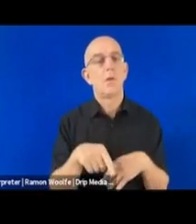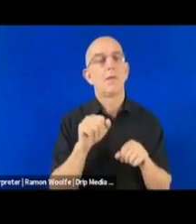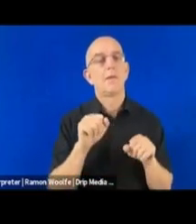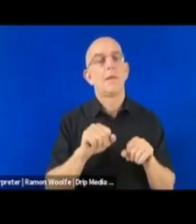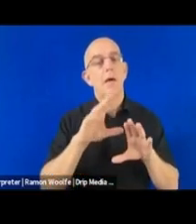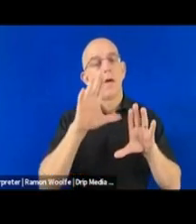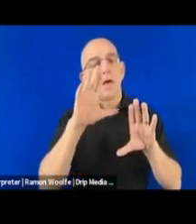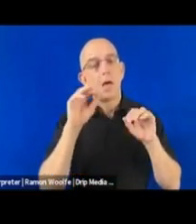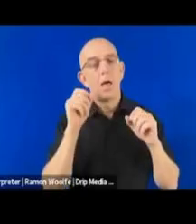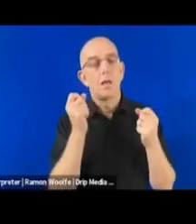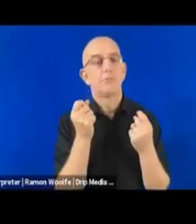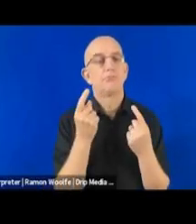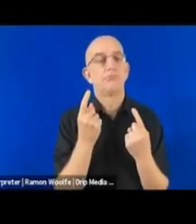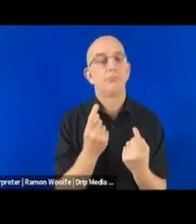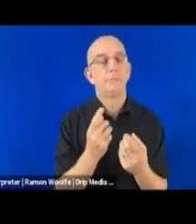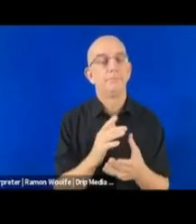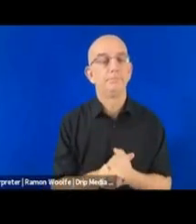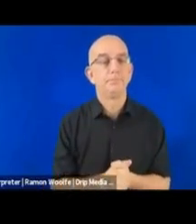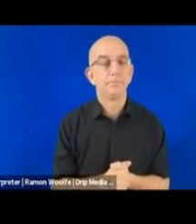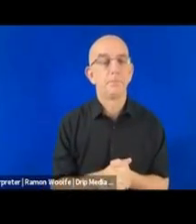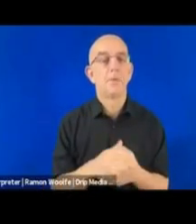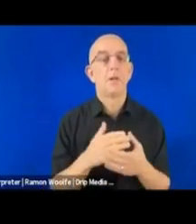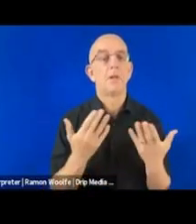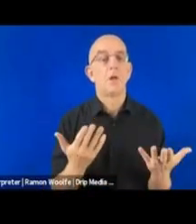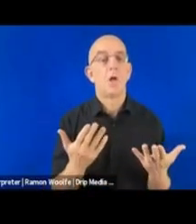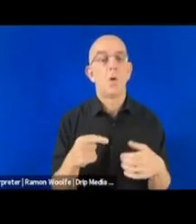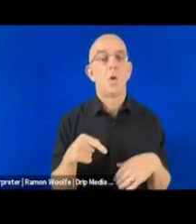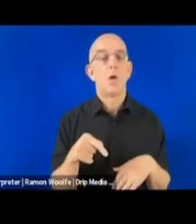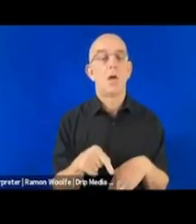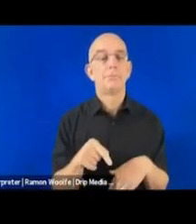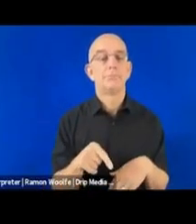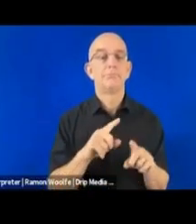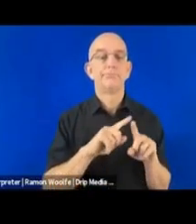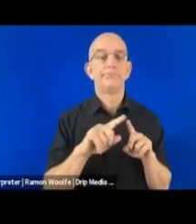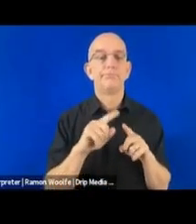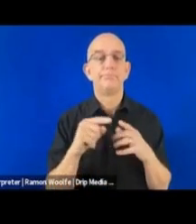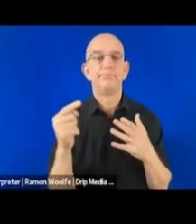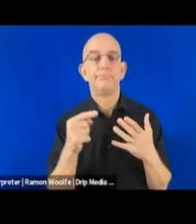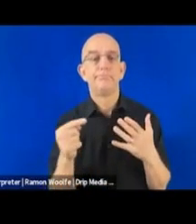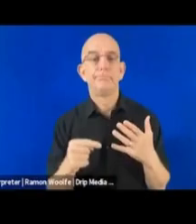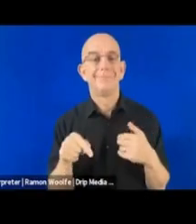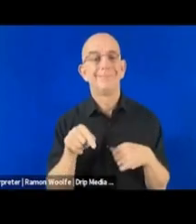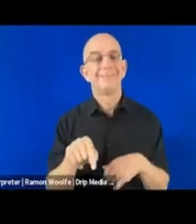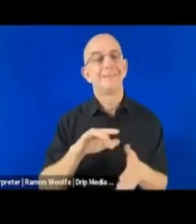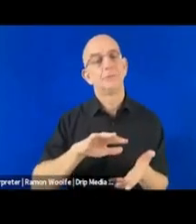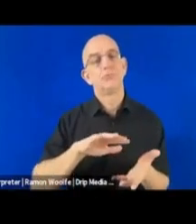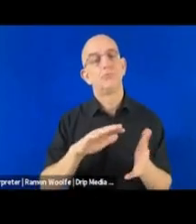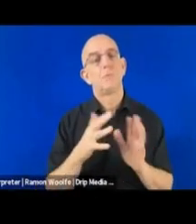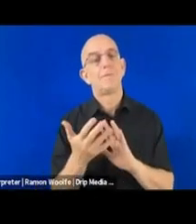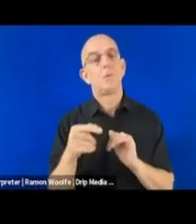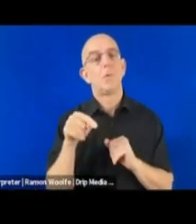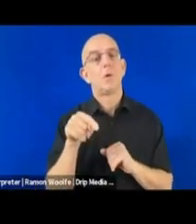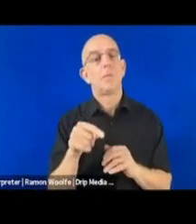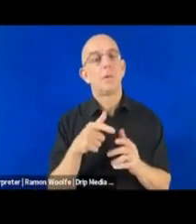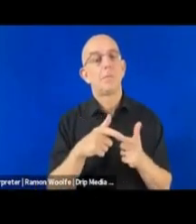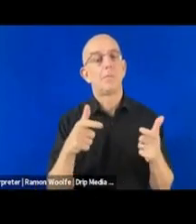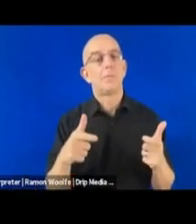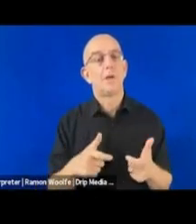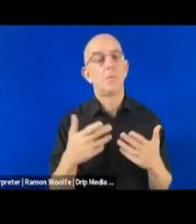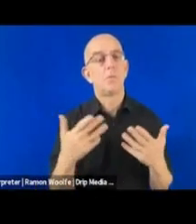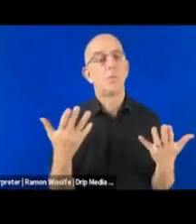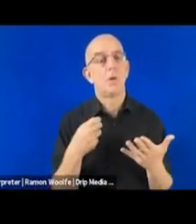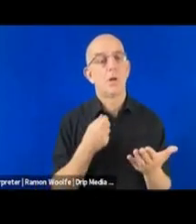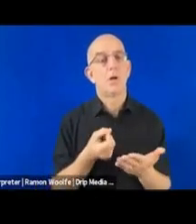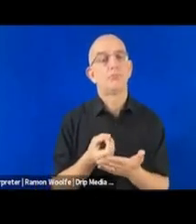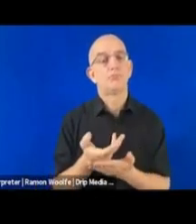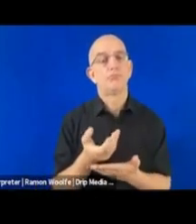lectures for exposure to the transform methodology. So Magomero lecturers did have a training from the